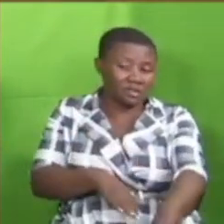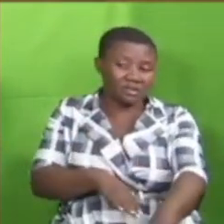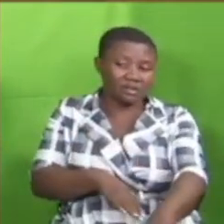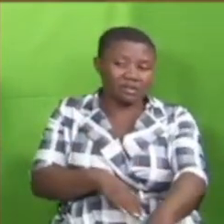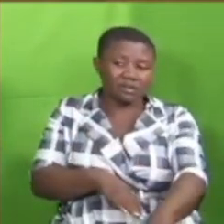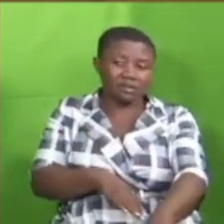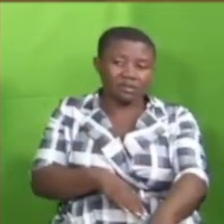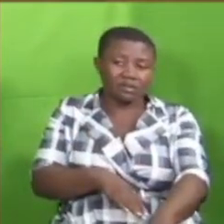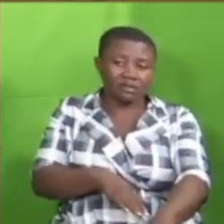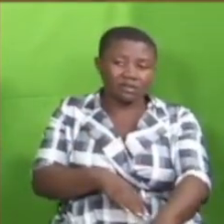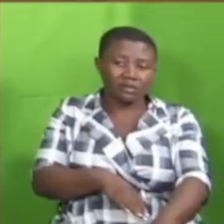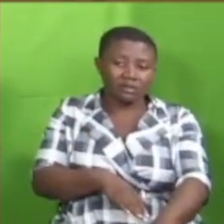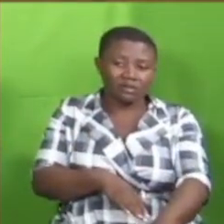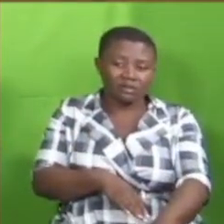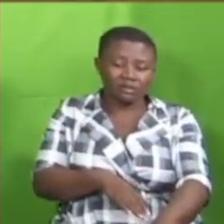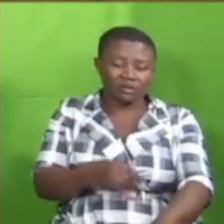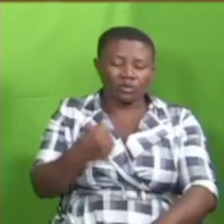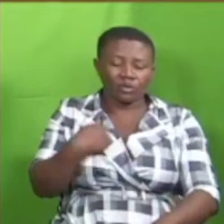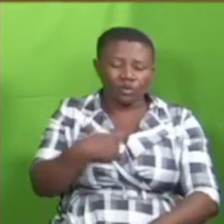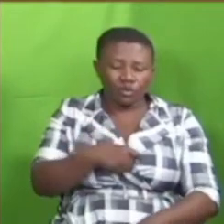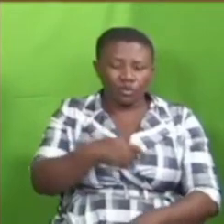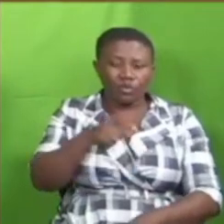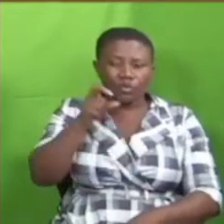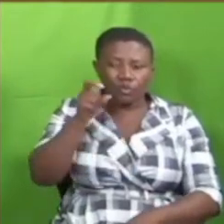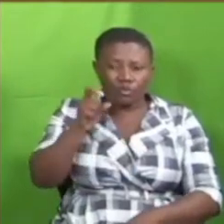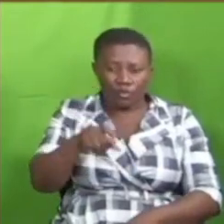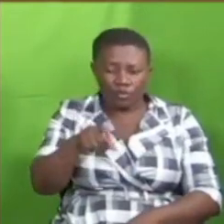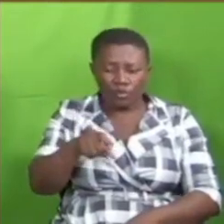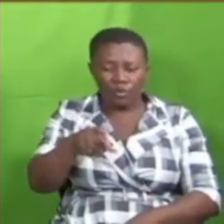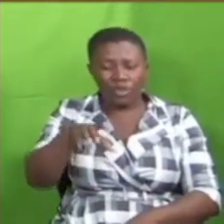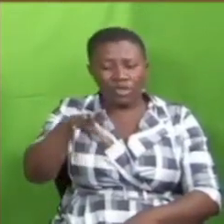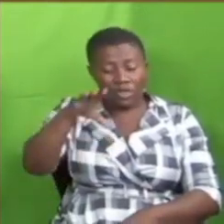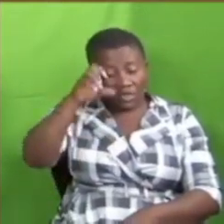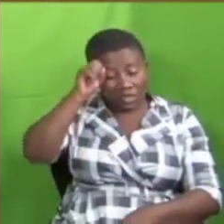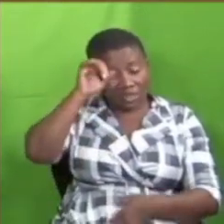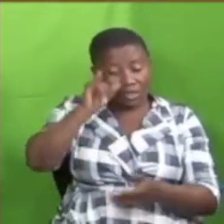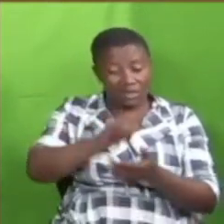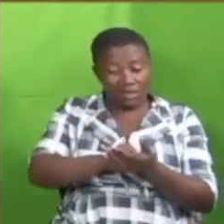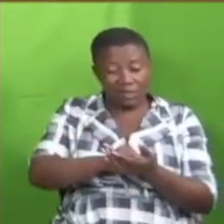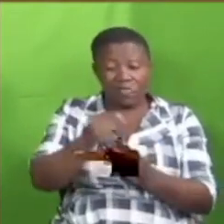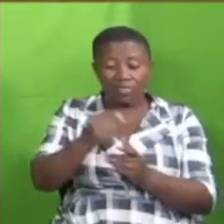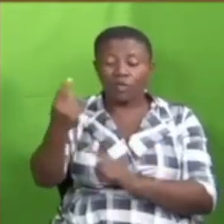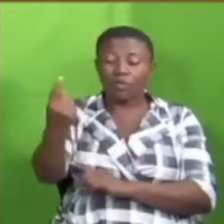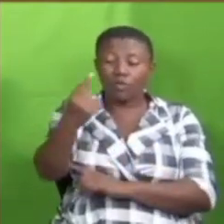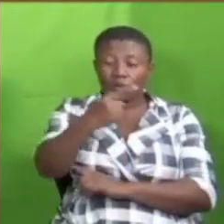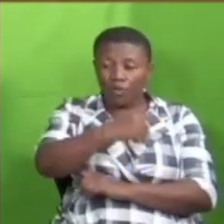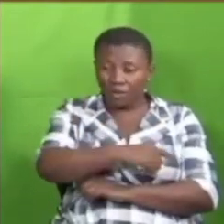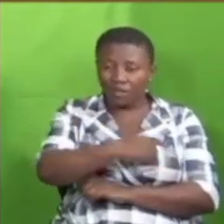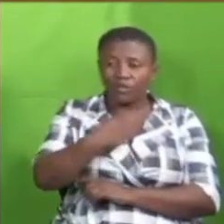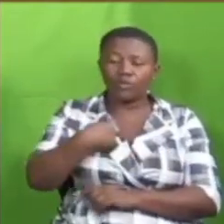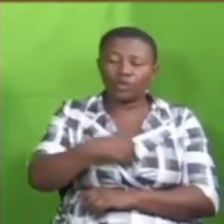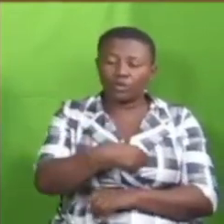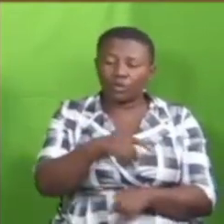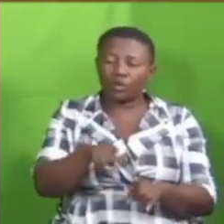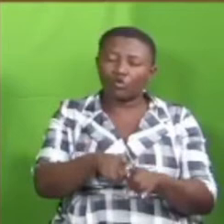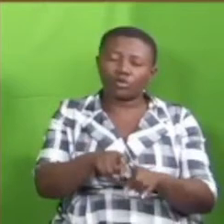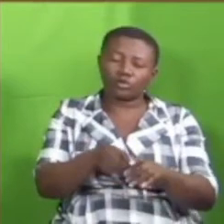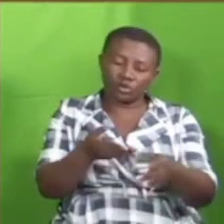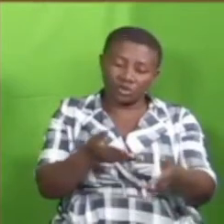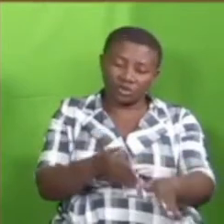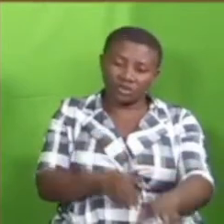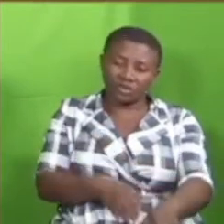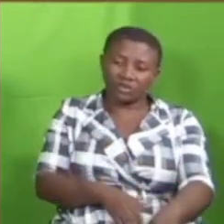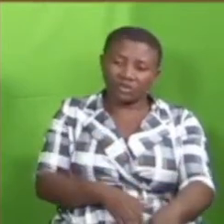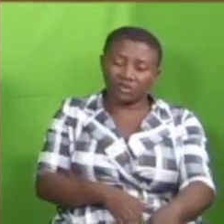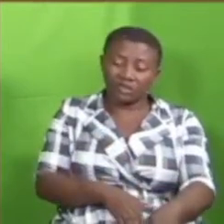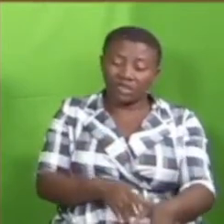it's difficult for us to come to terms that he would depart at such a time like this. Such